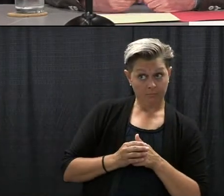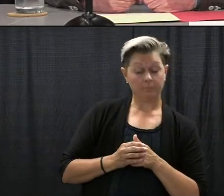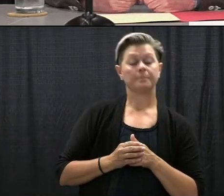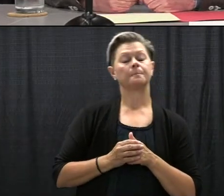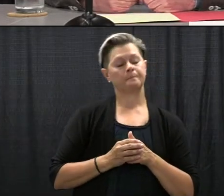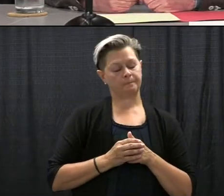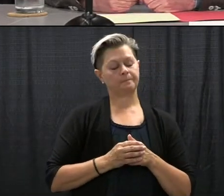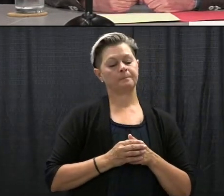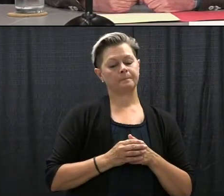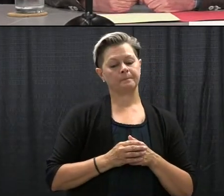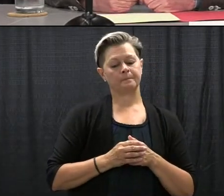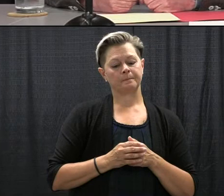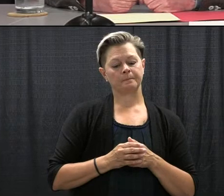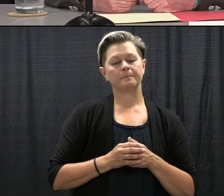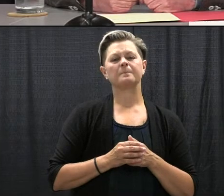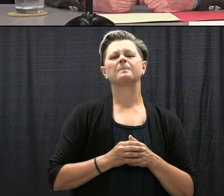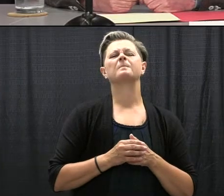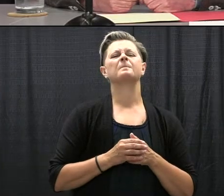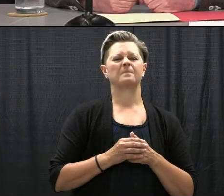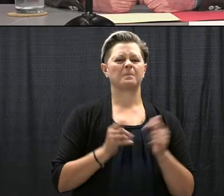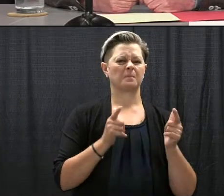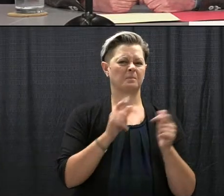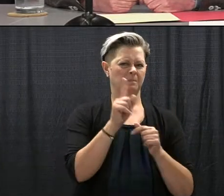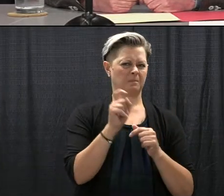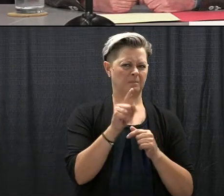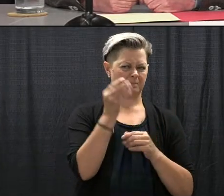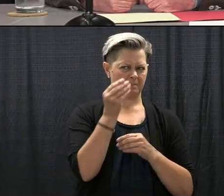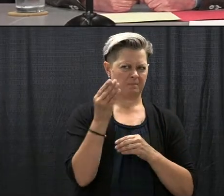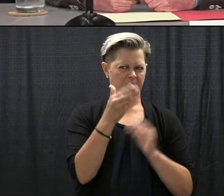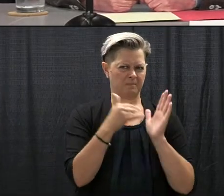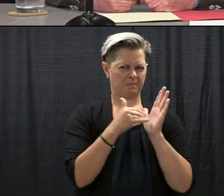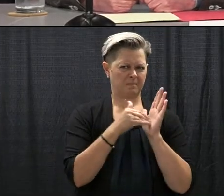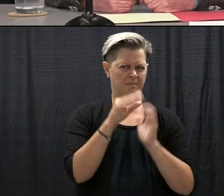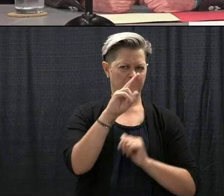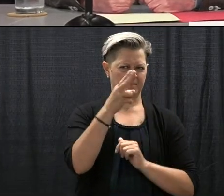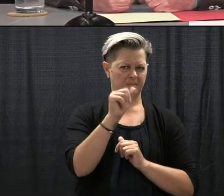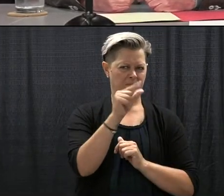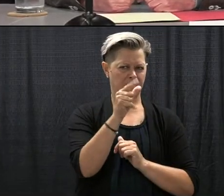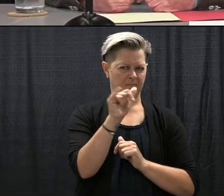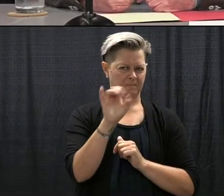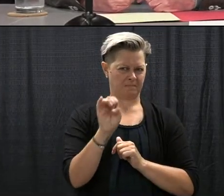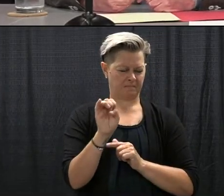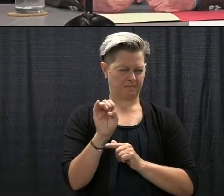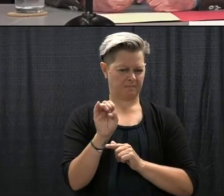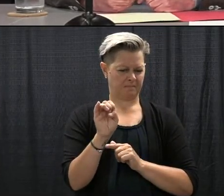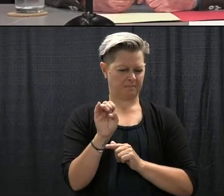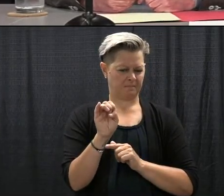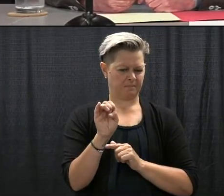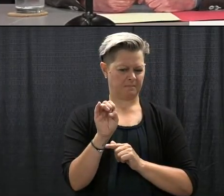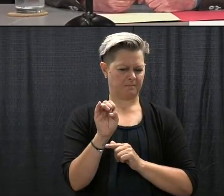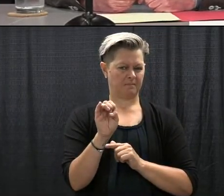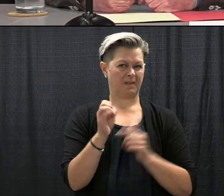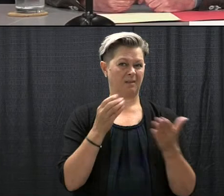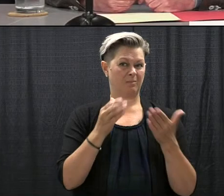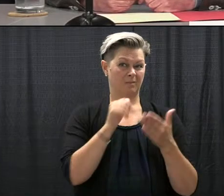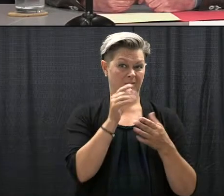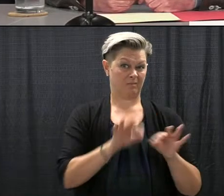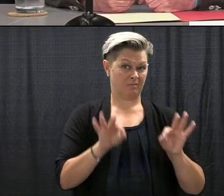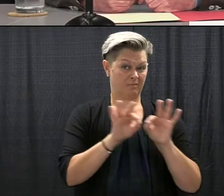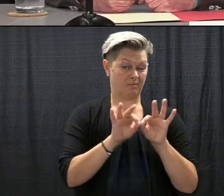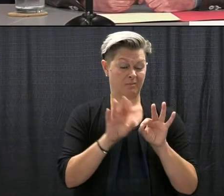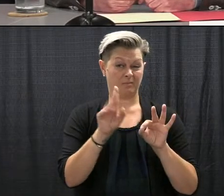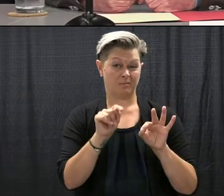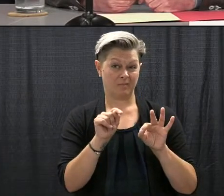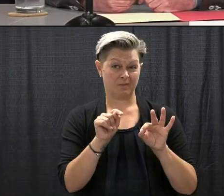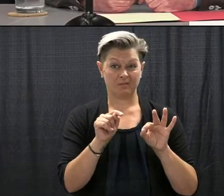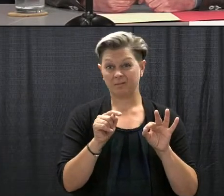Just one quick question for Dr. Hagen. I don't know if it may seem irrelevant, but I'm wondering if you still